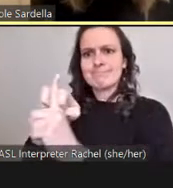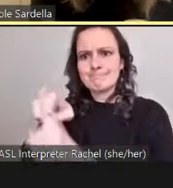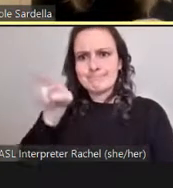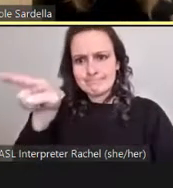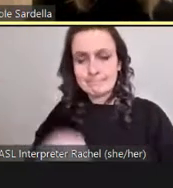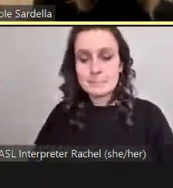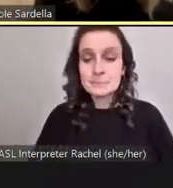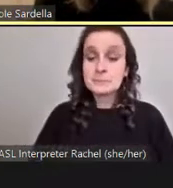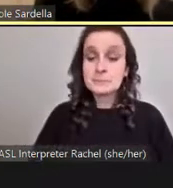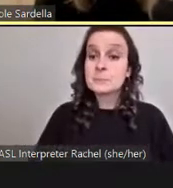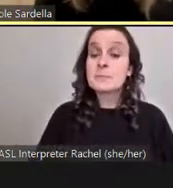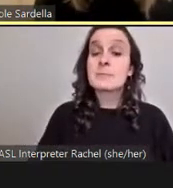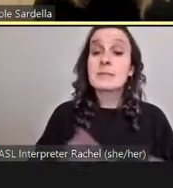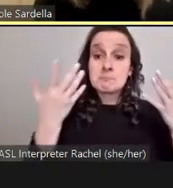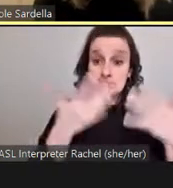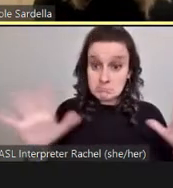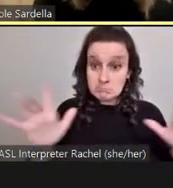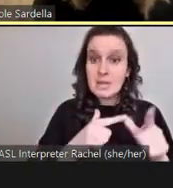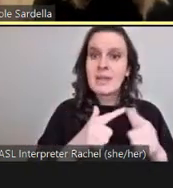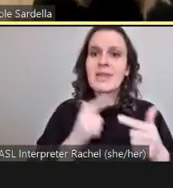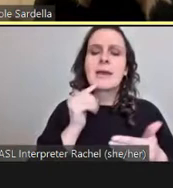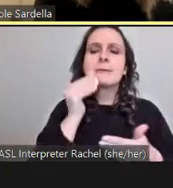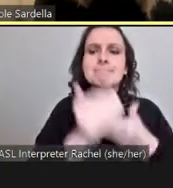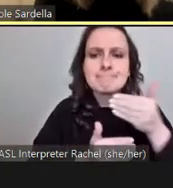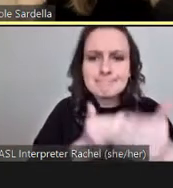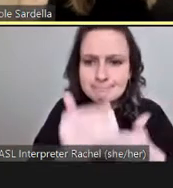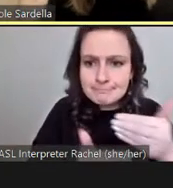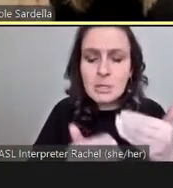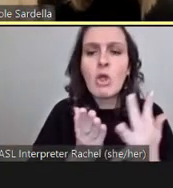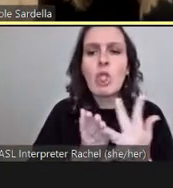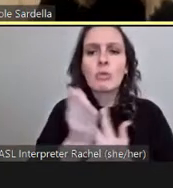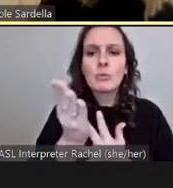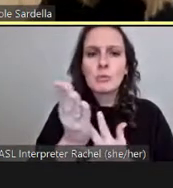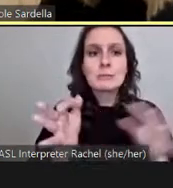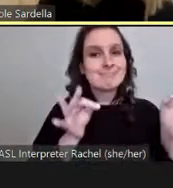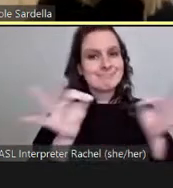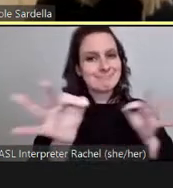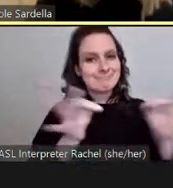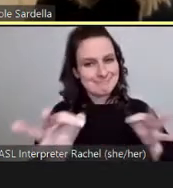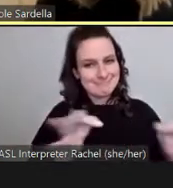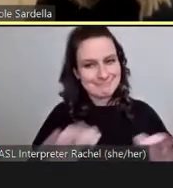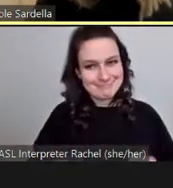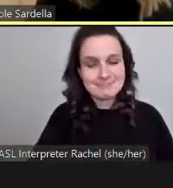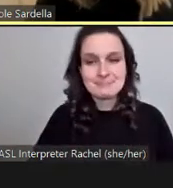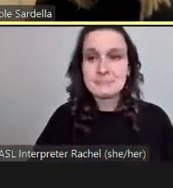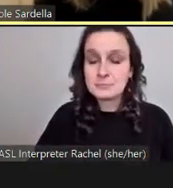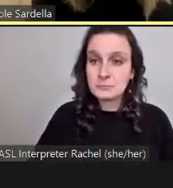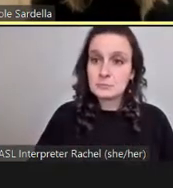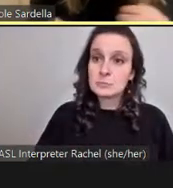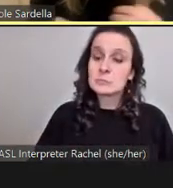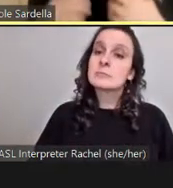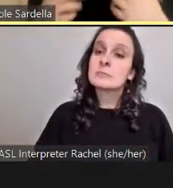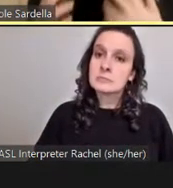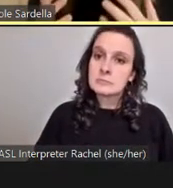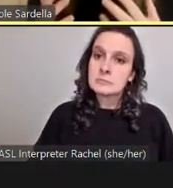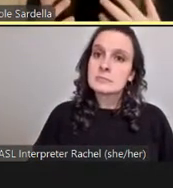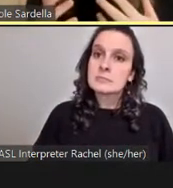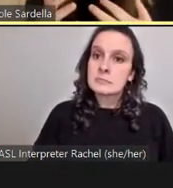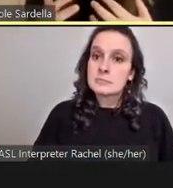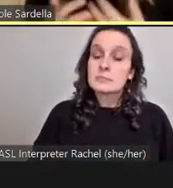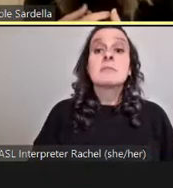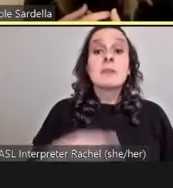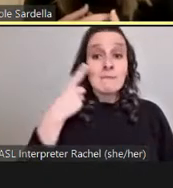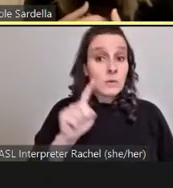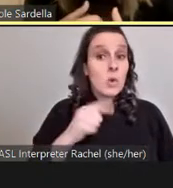And then we kind of go through the description. For